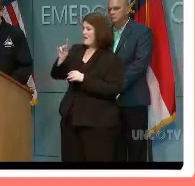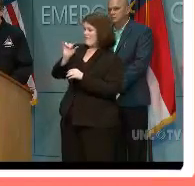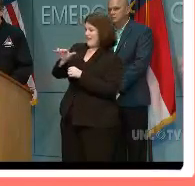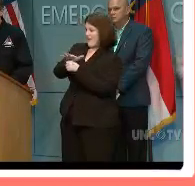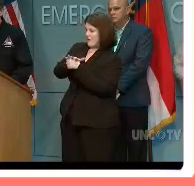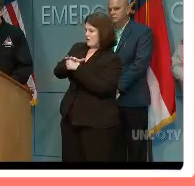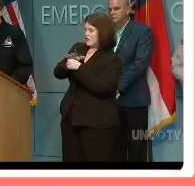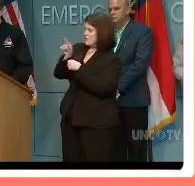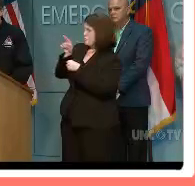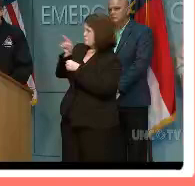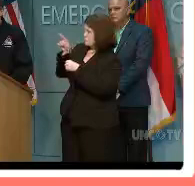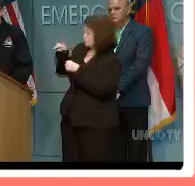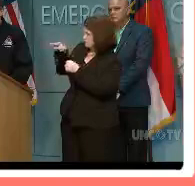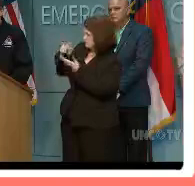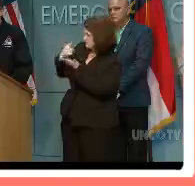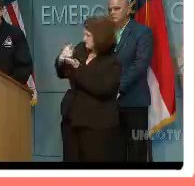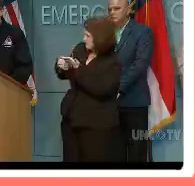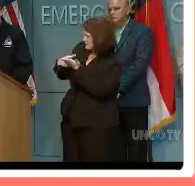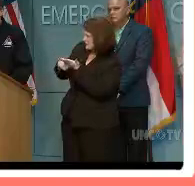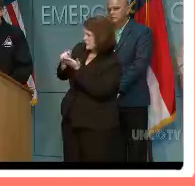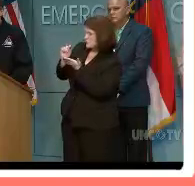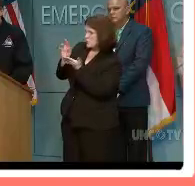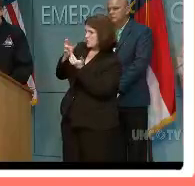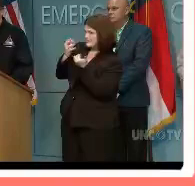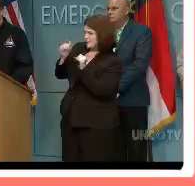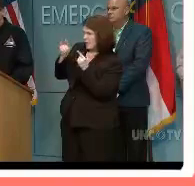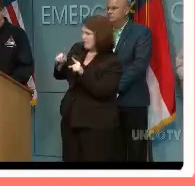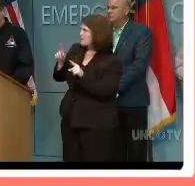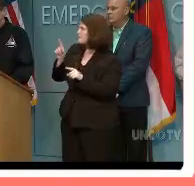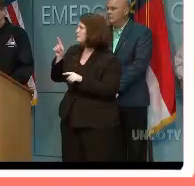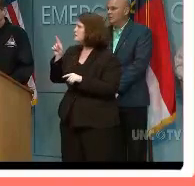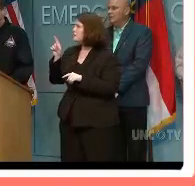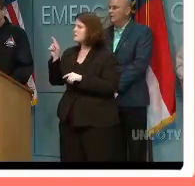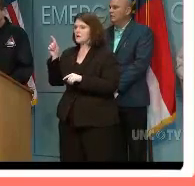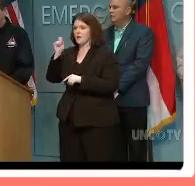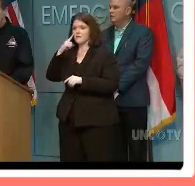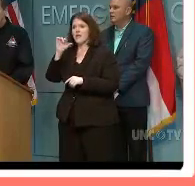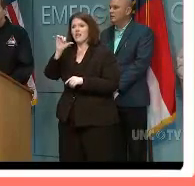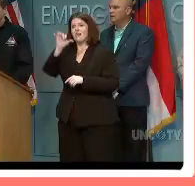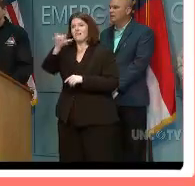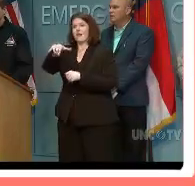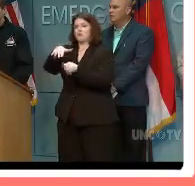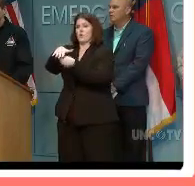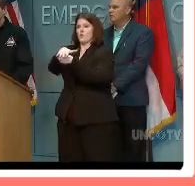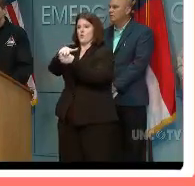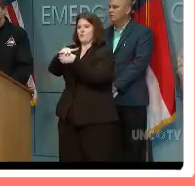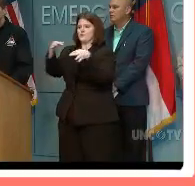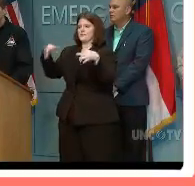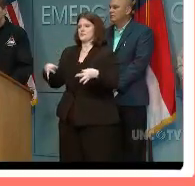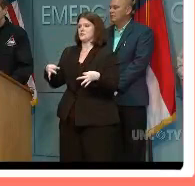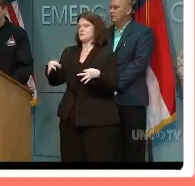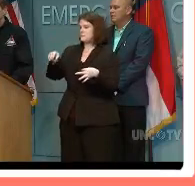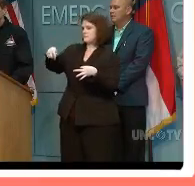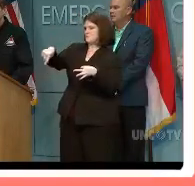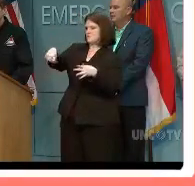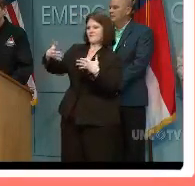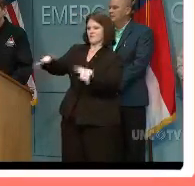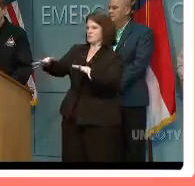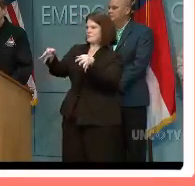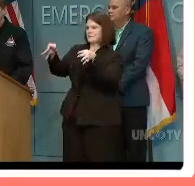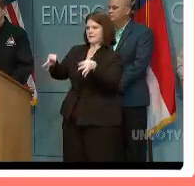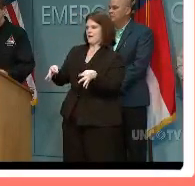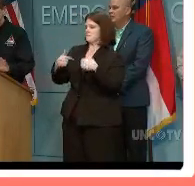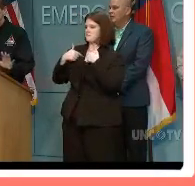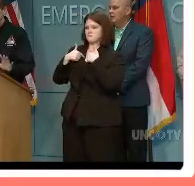there discussion about that, and is that something that still could take place? Those were local decisions that have been